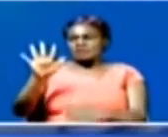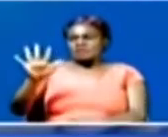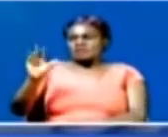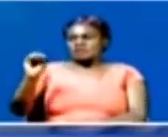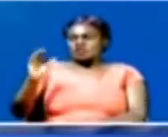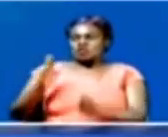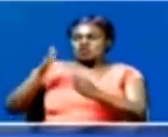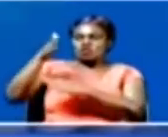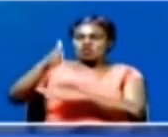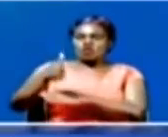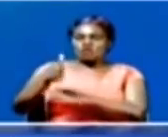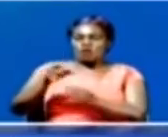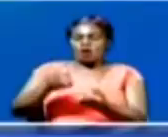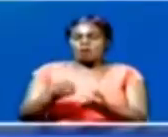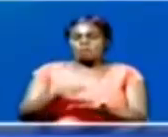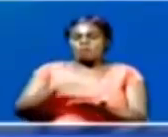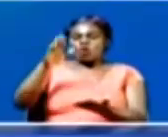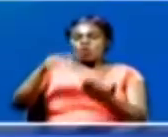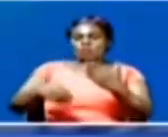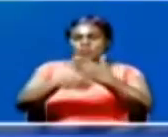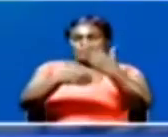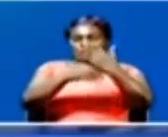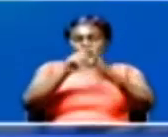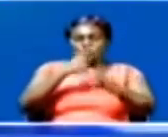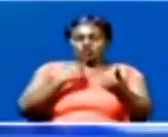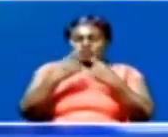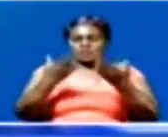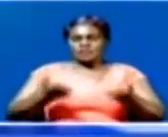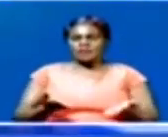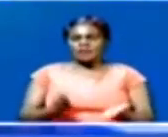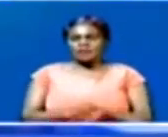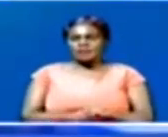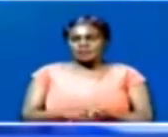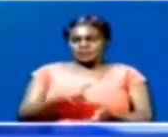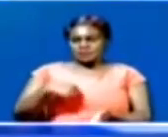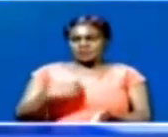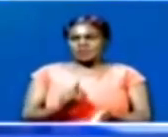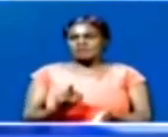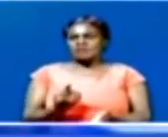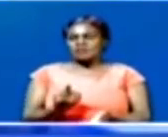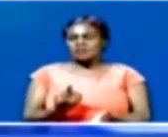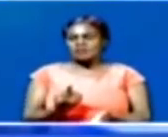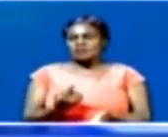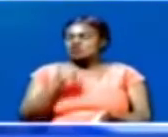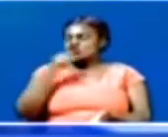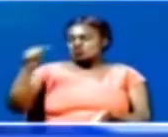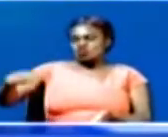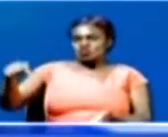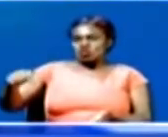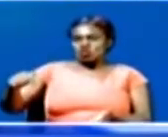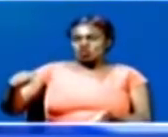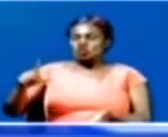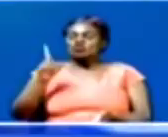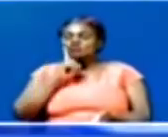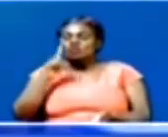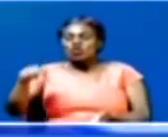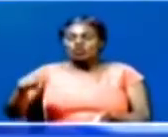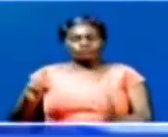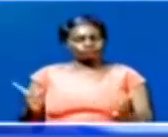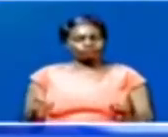modules, and more are being increased as we speak. For us, it's not today, it is not